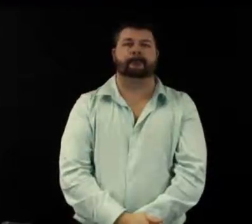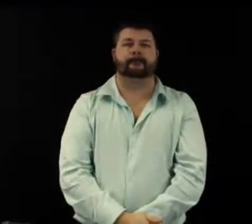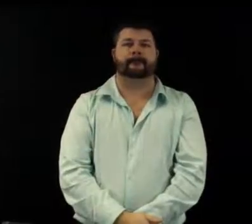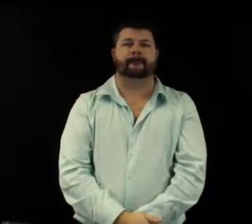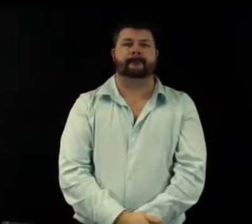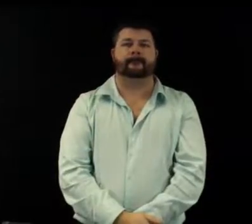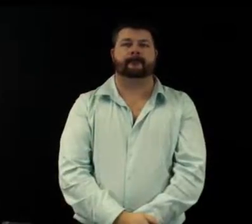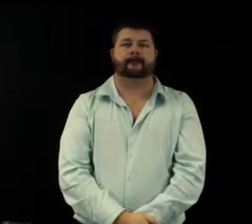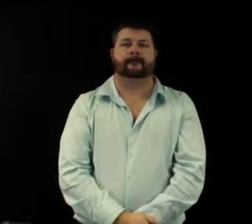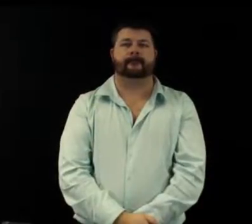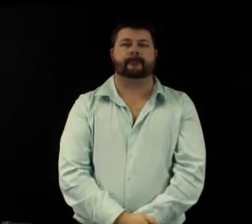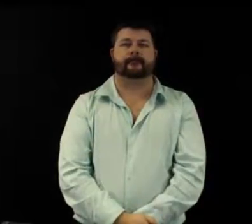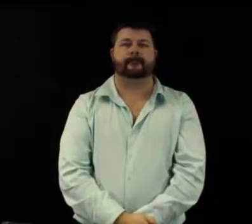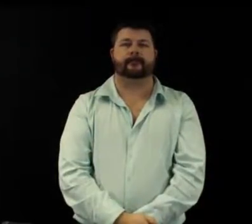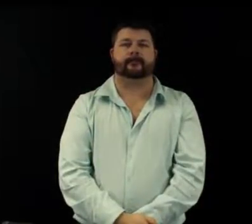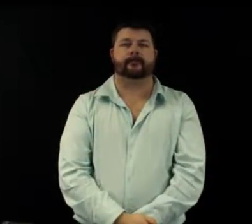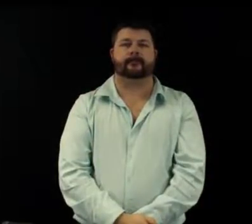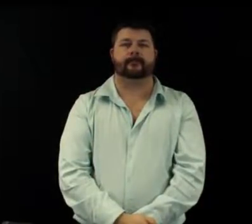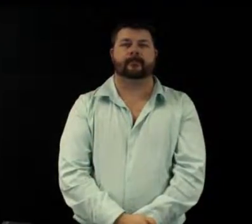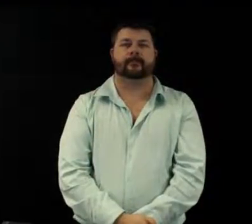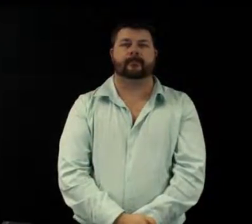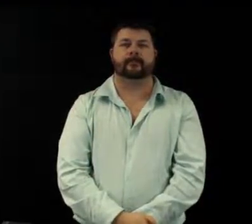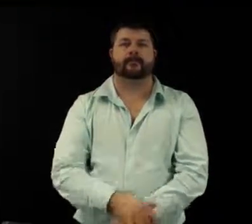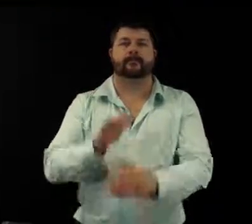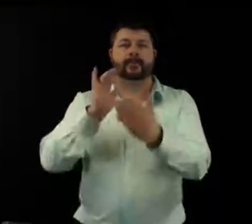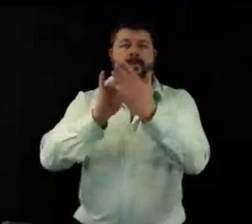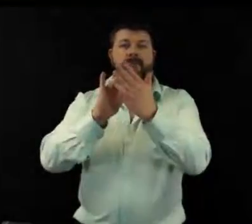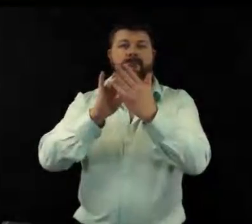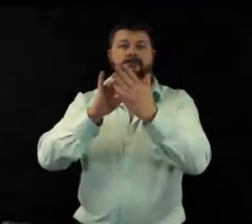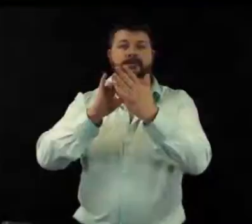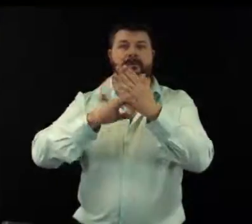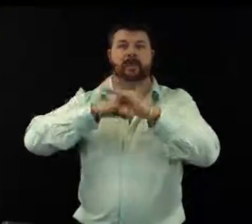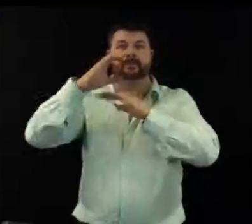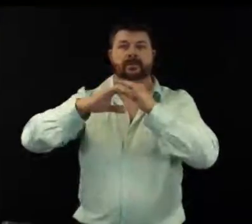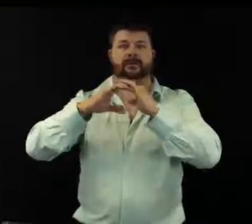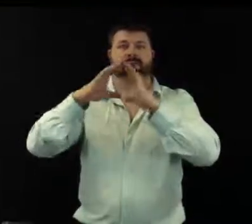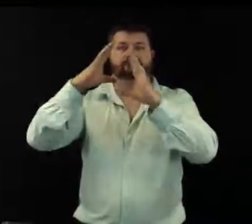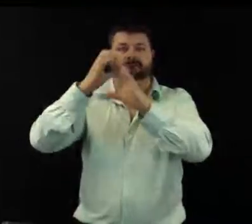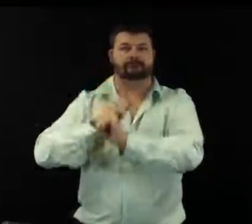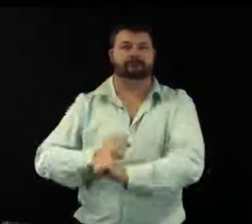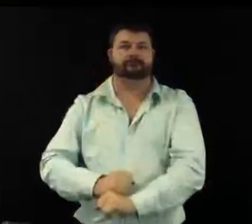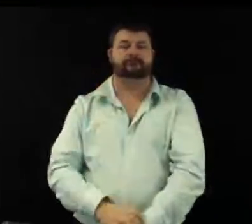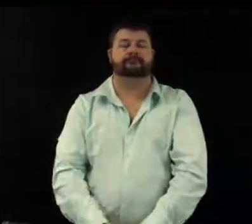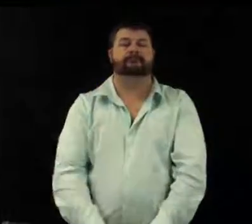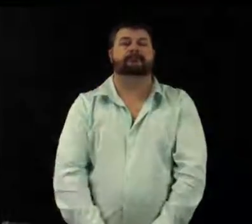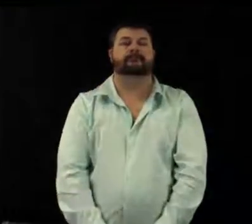to view all of your events. When you're finished selecting the calendars to view, tap on